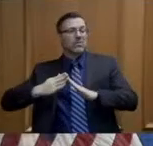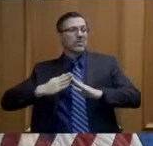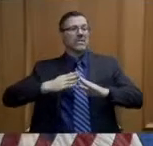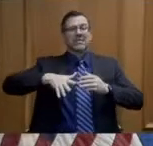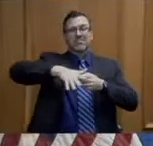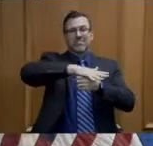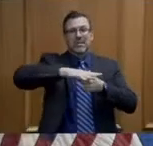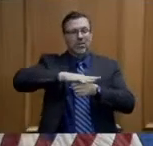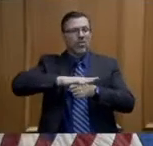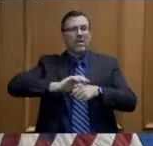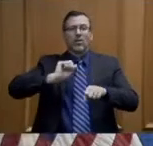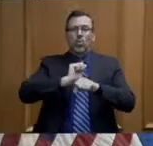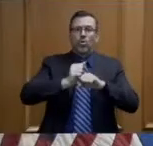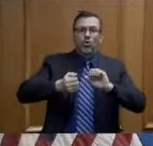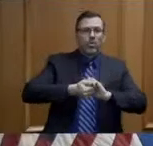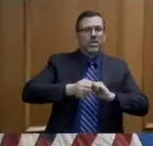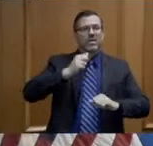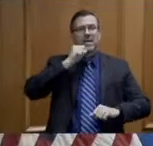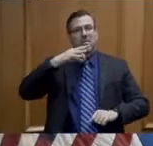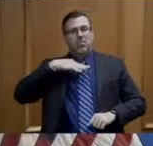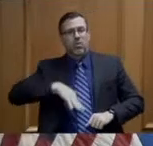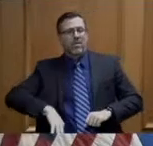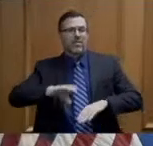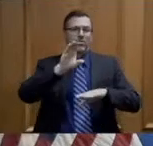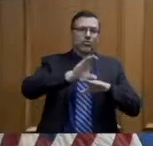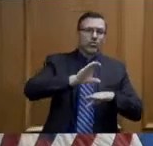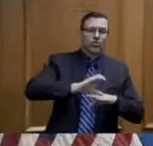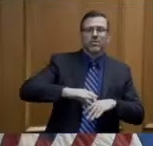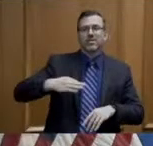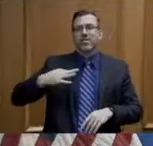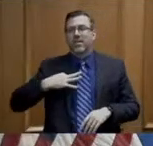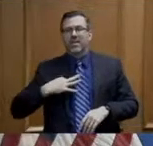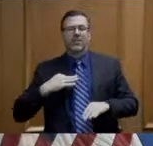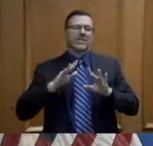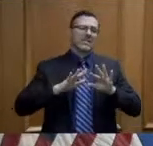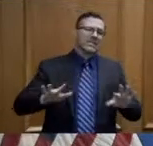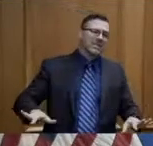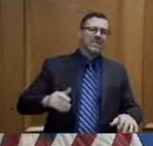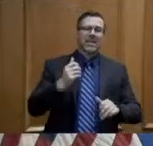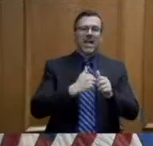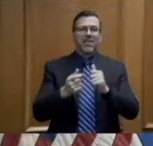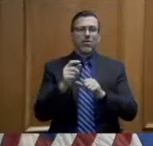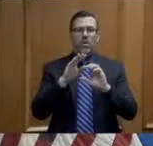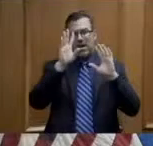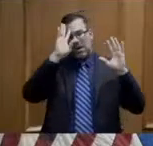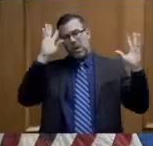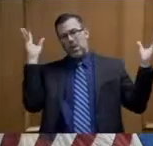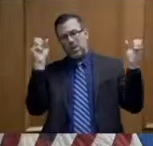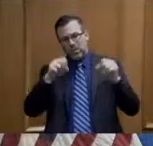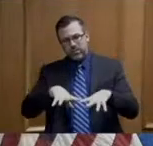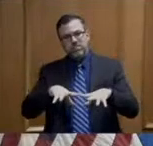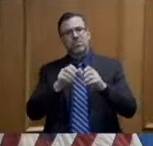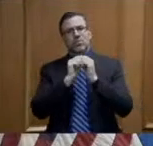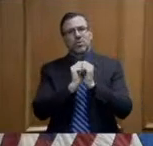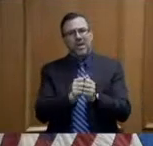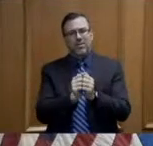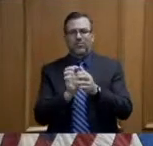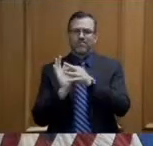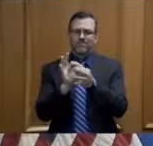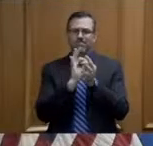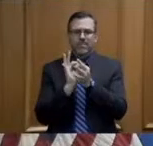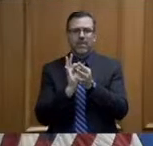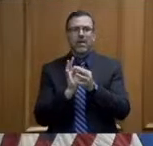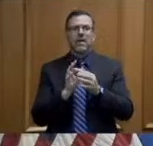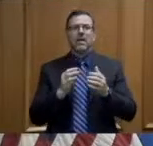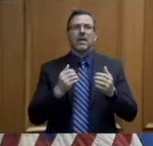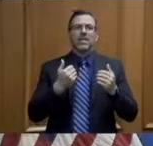volunteers, churches, nonprofits, and school and district staff, have the creative thinking, the know-how, and the partnerships,